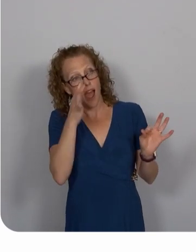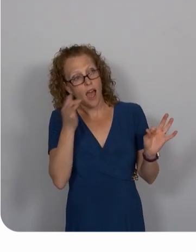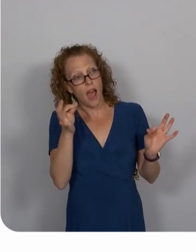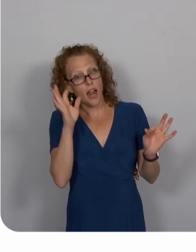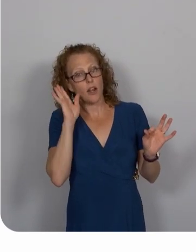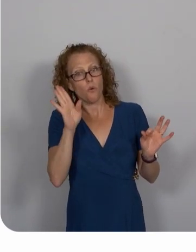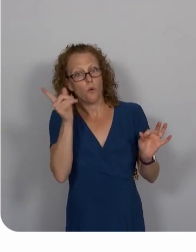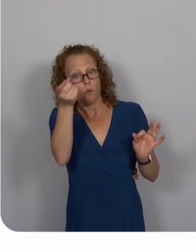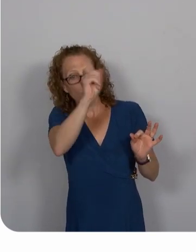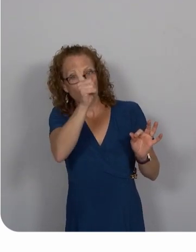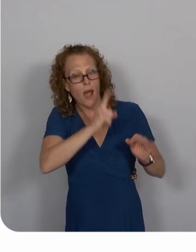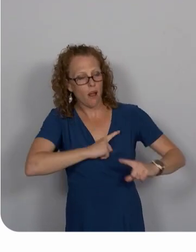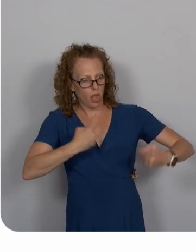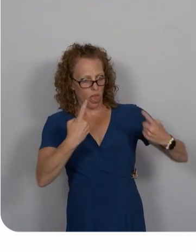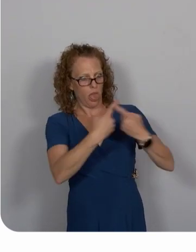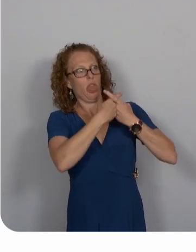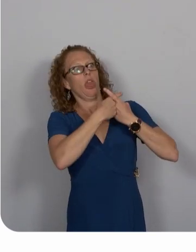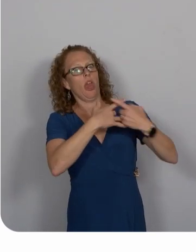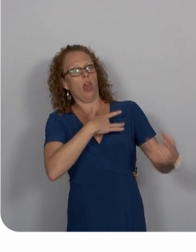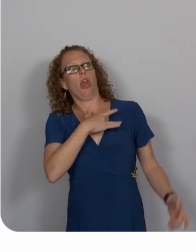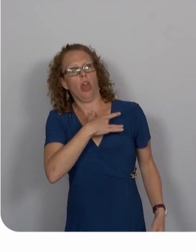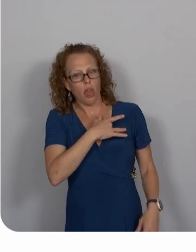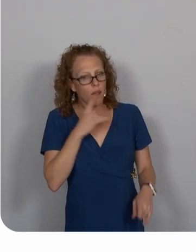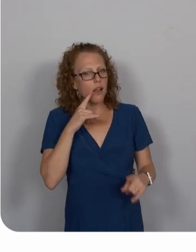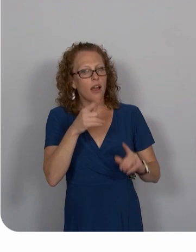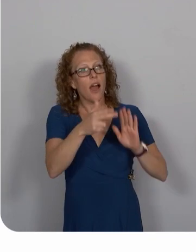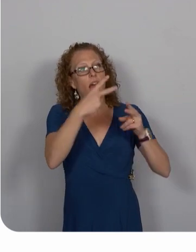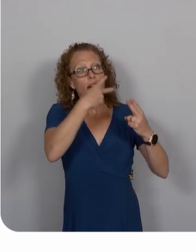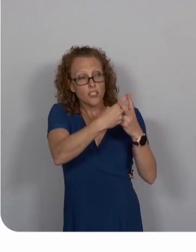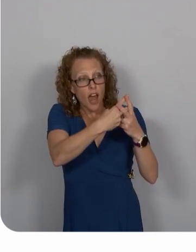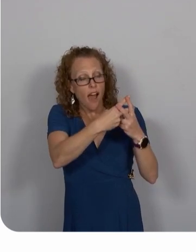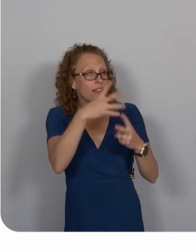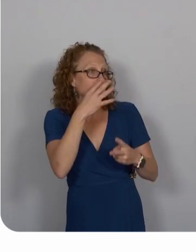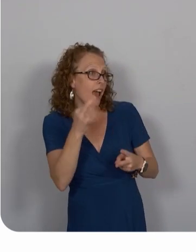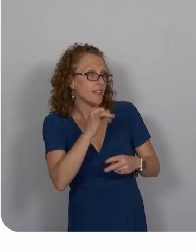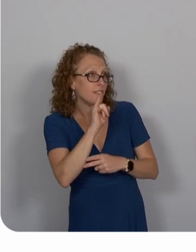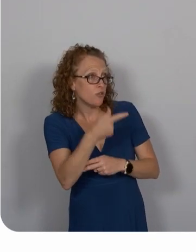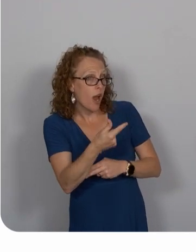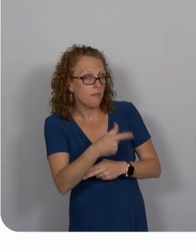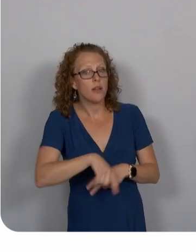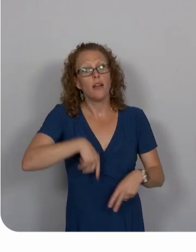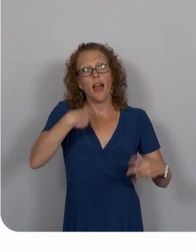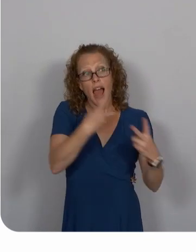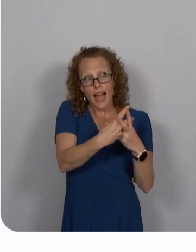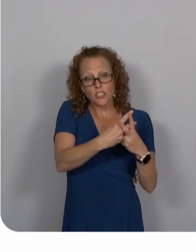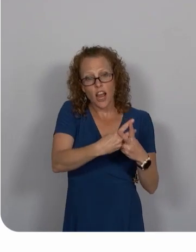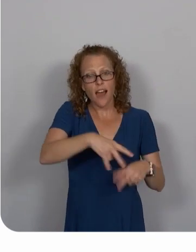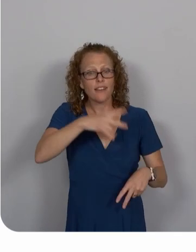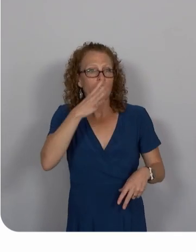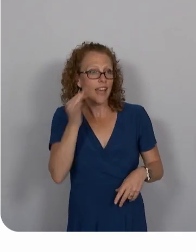existential crisis. Hashtag cats of Instagram. Hashtag cat wheel.